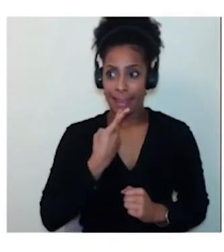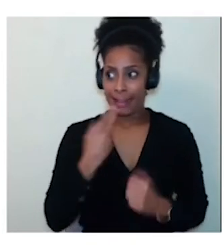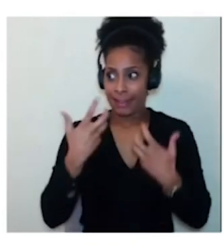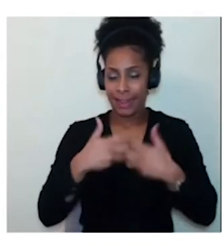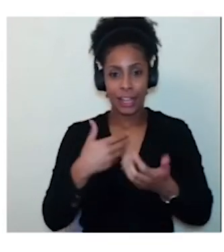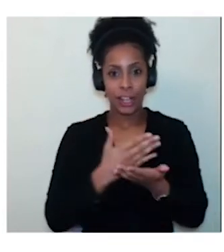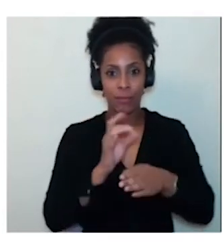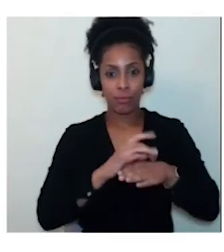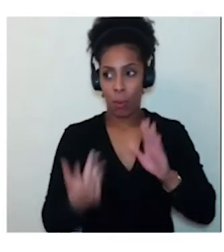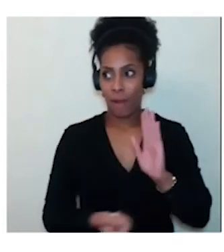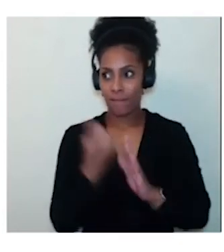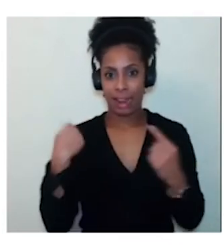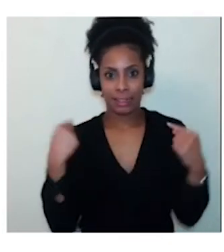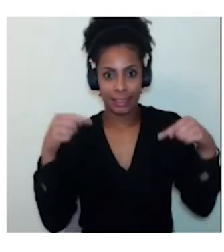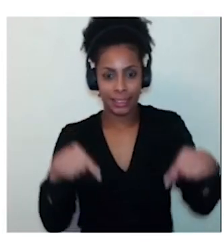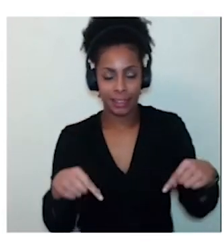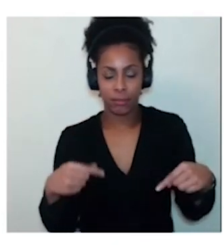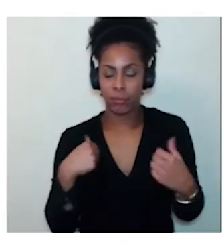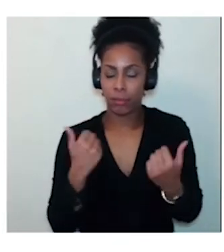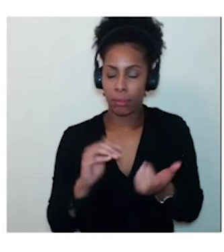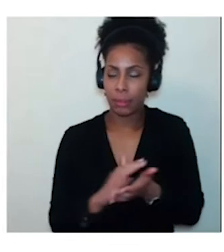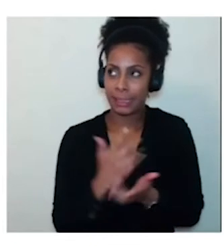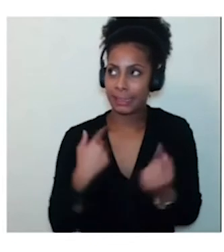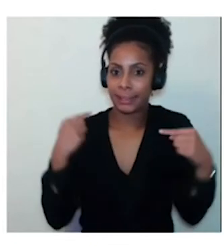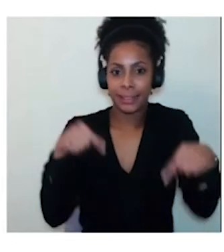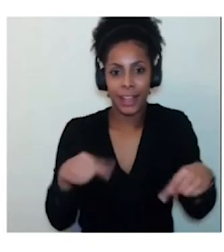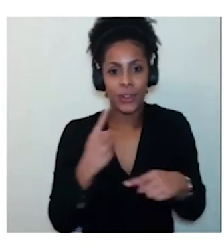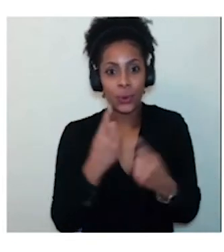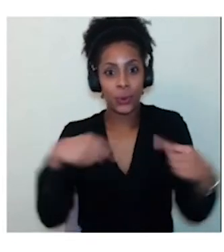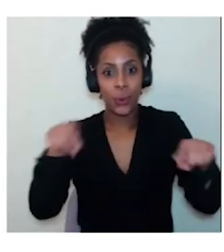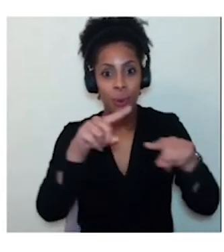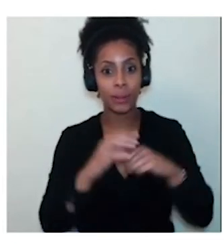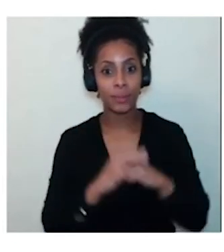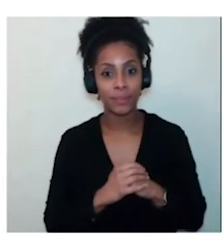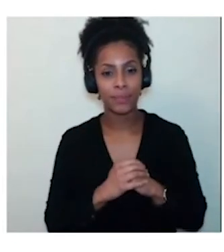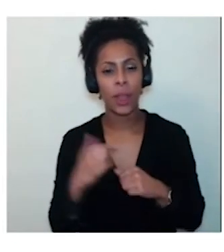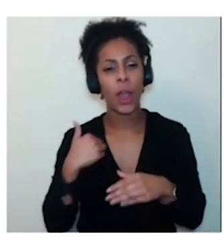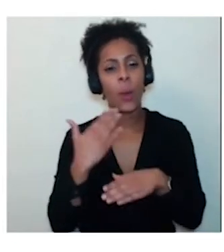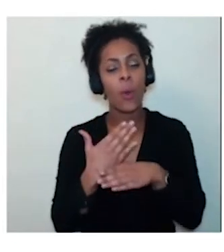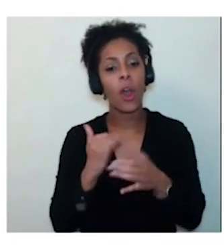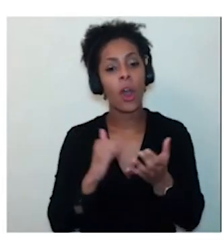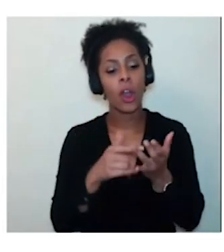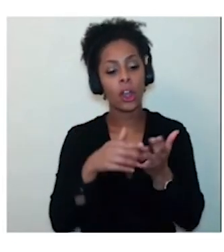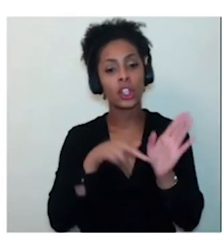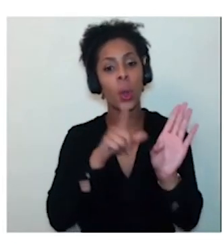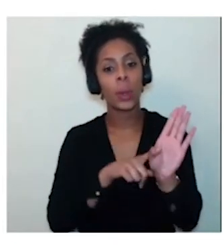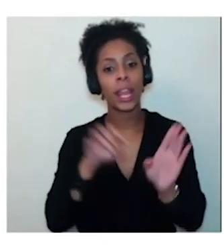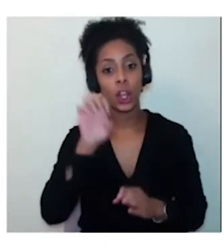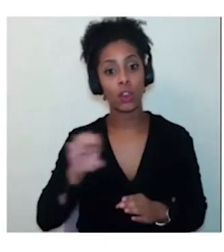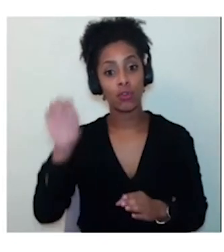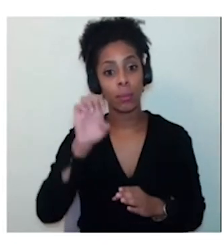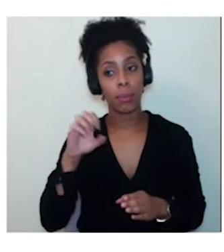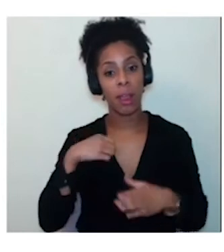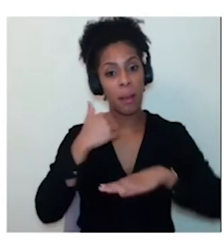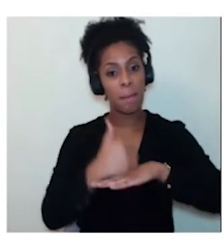pleased to have the opportunity to talk with you today. I work for Sony Europe and I'm based in Germany. For over 10